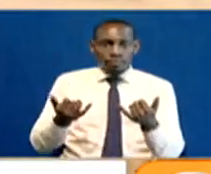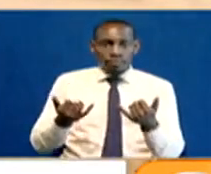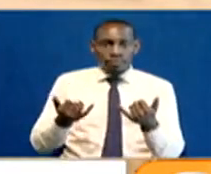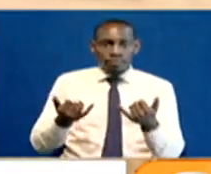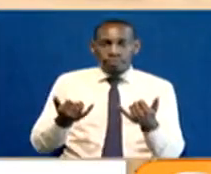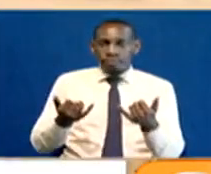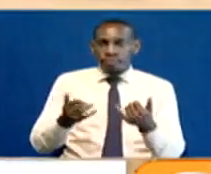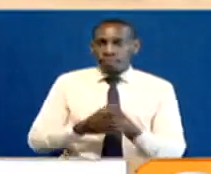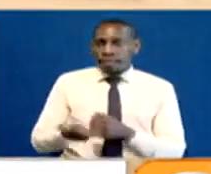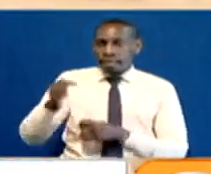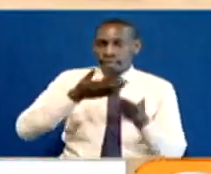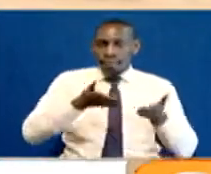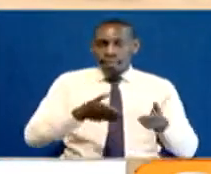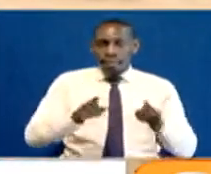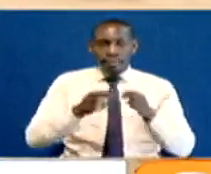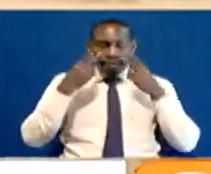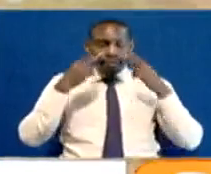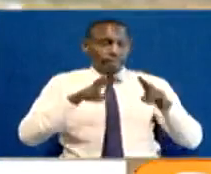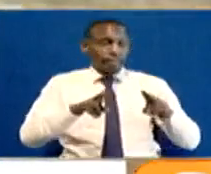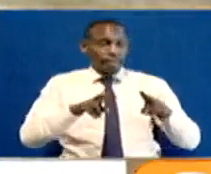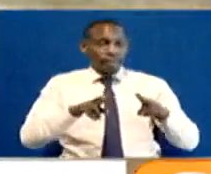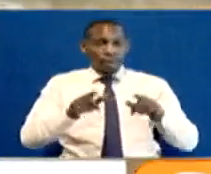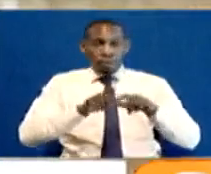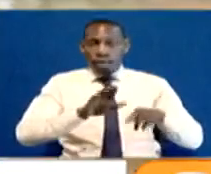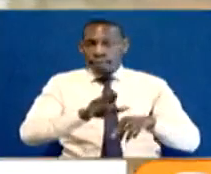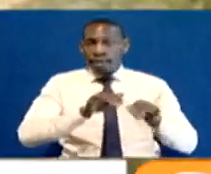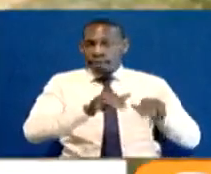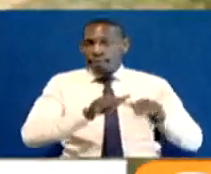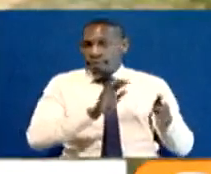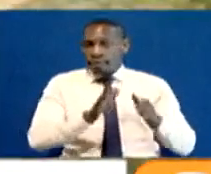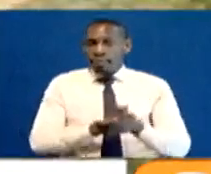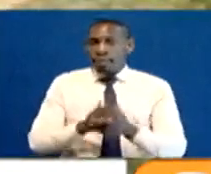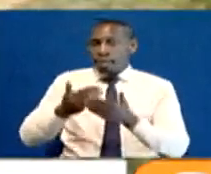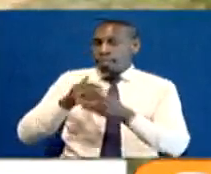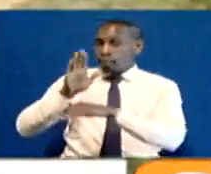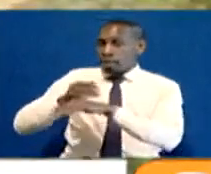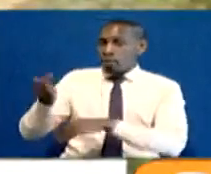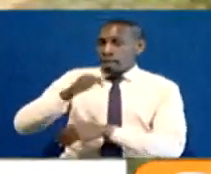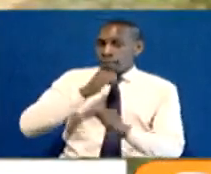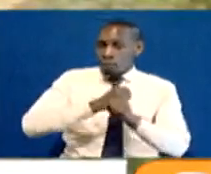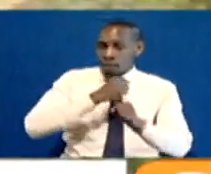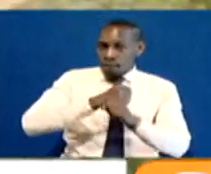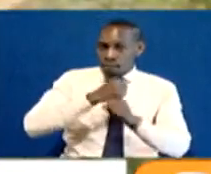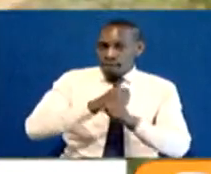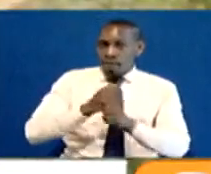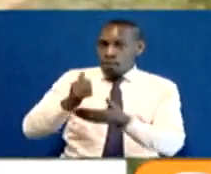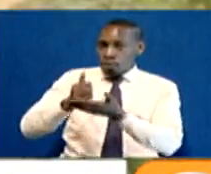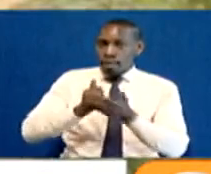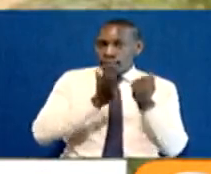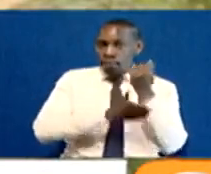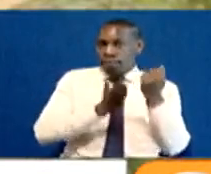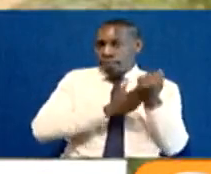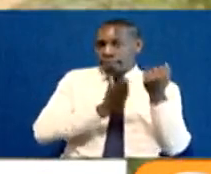ngoja nikuje huku nione wazamba yake bila analima. Alikuwa ameniita kuja kibarua hapa kumsaidia